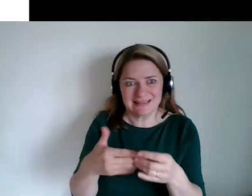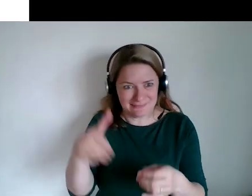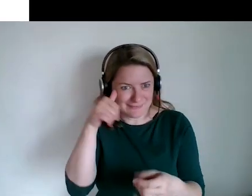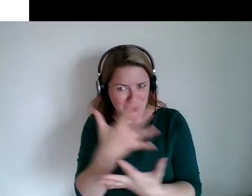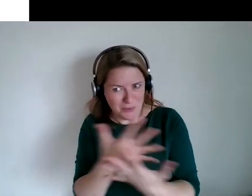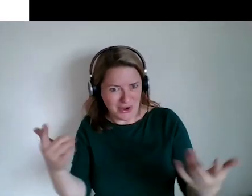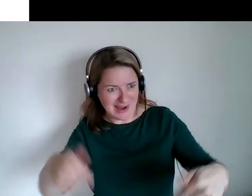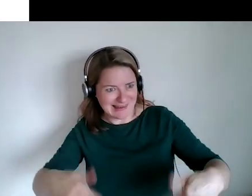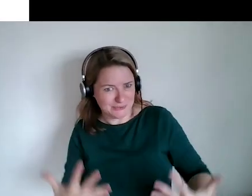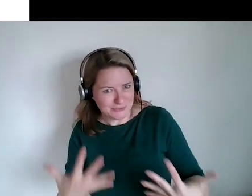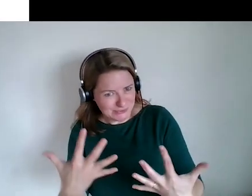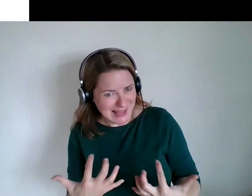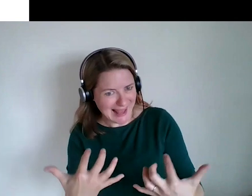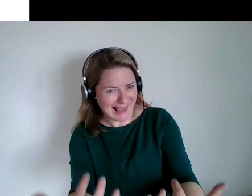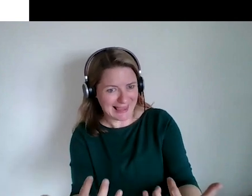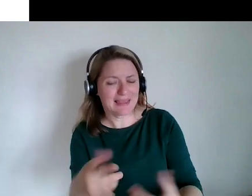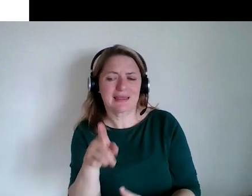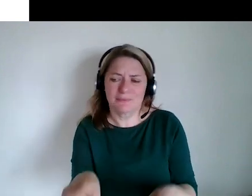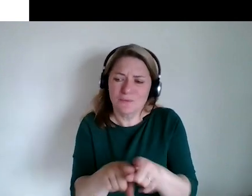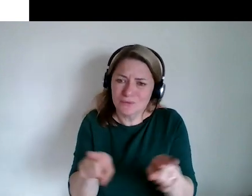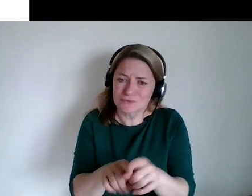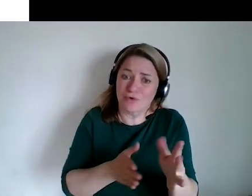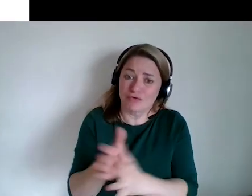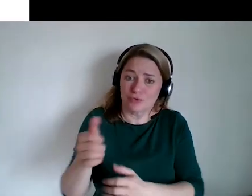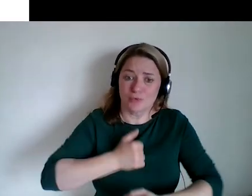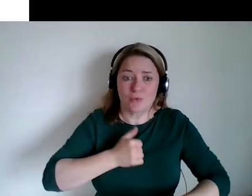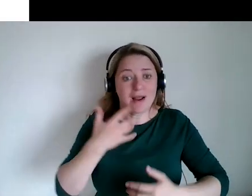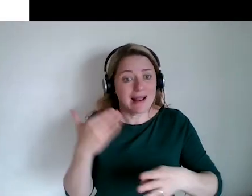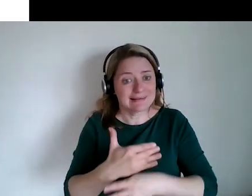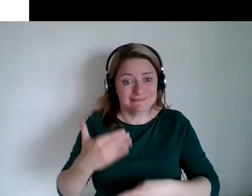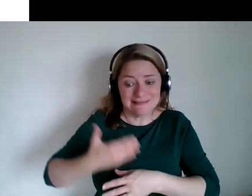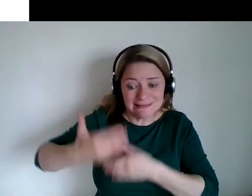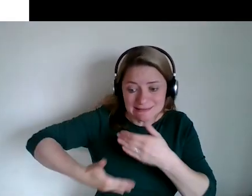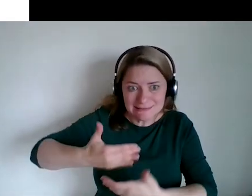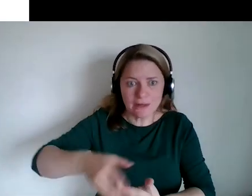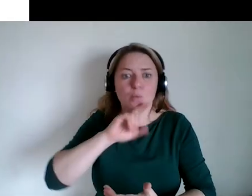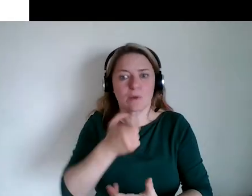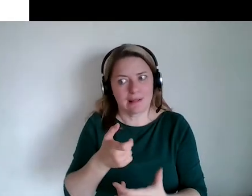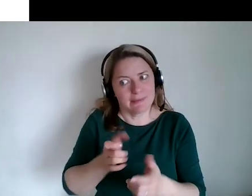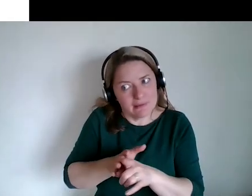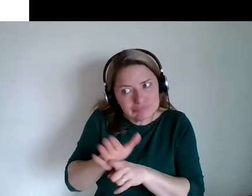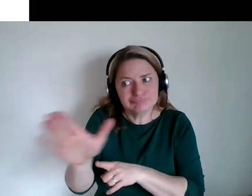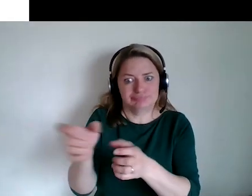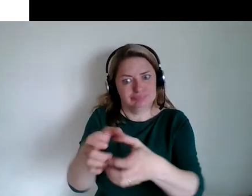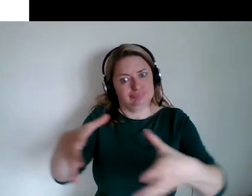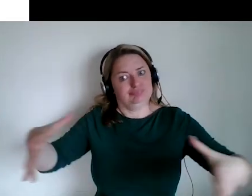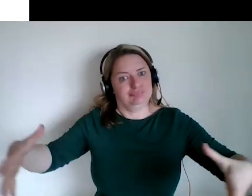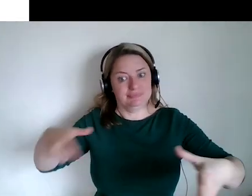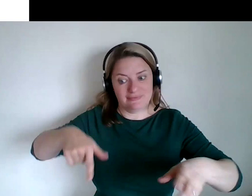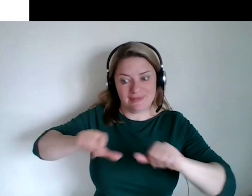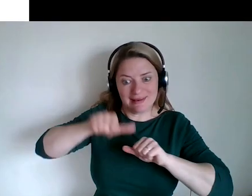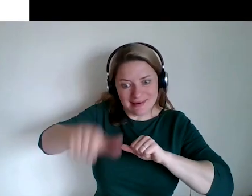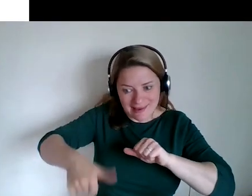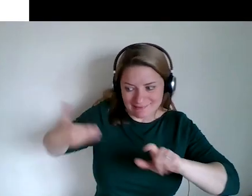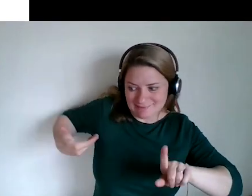are in the room at the moment, but we also feel very strongly that through our activities, we will be developing the future leaders